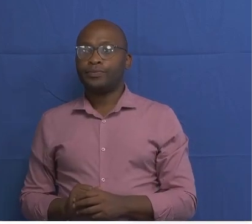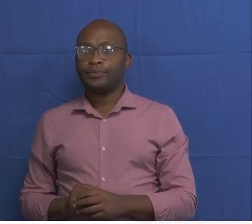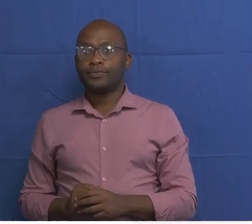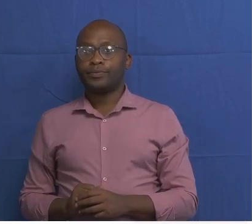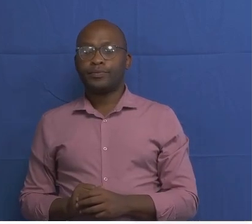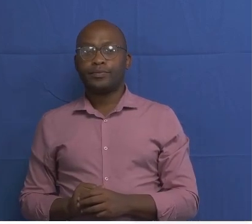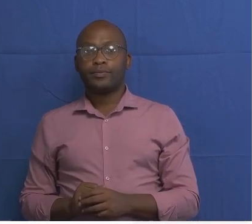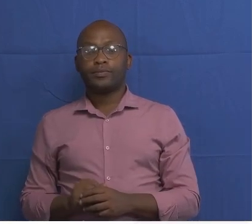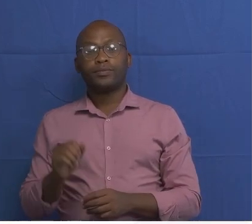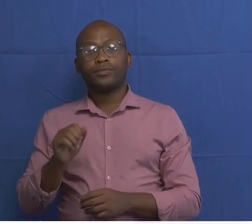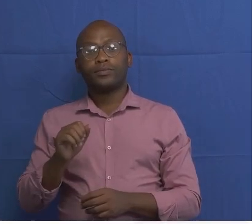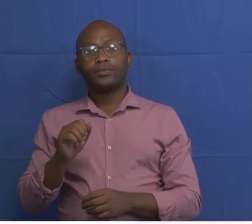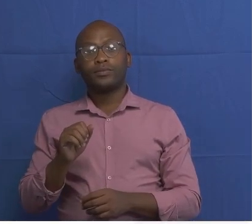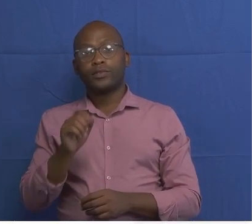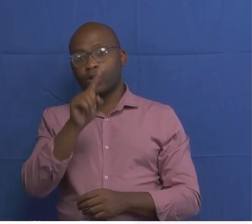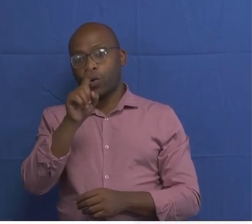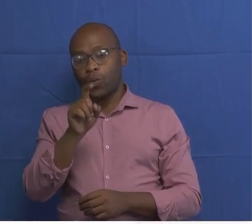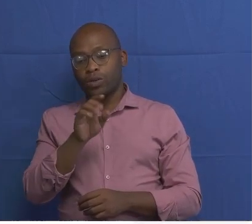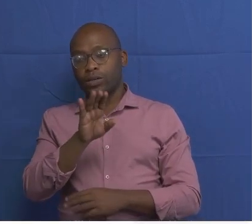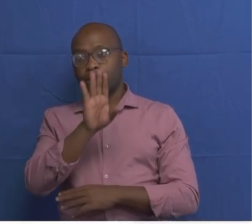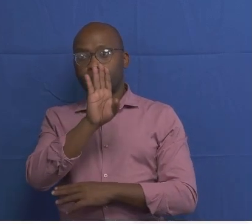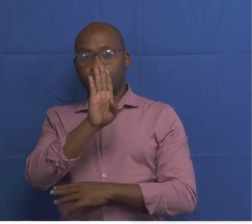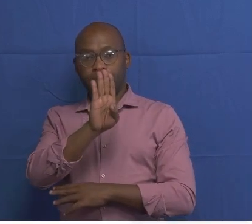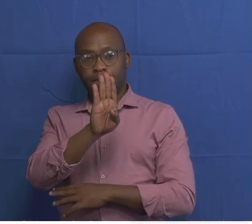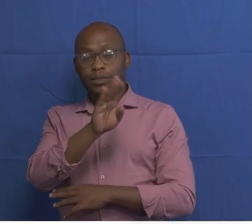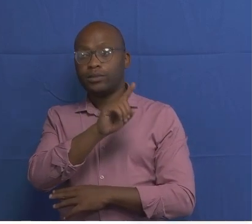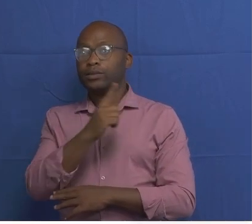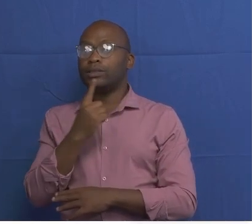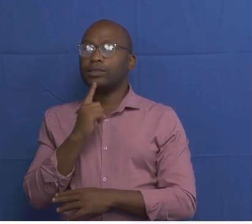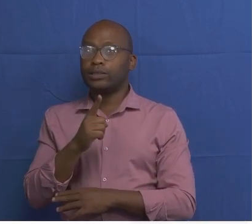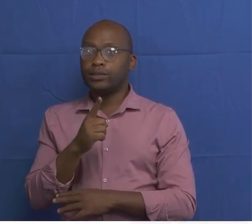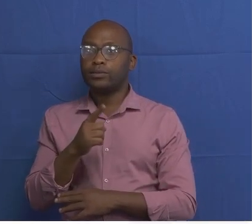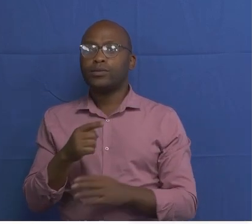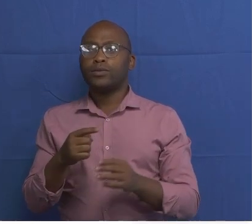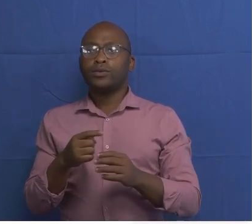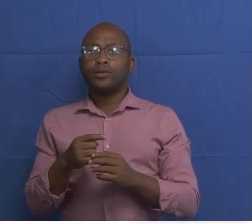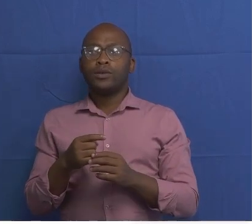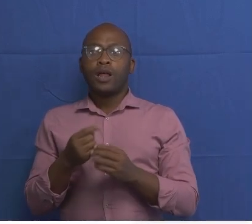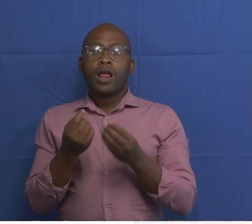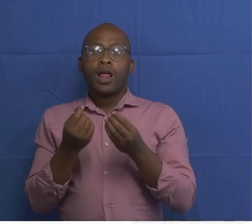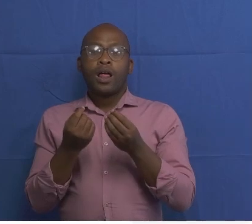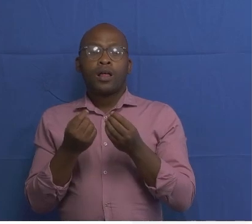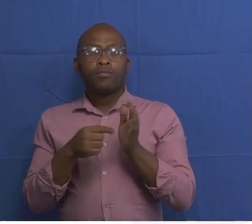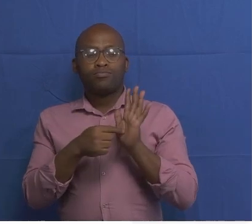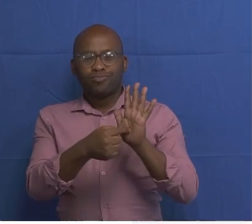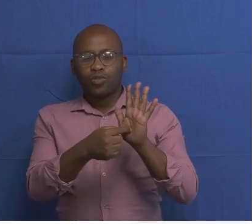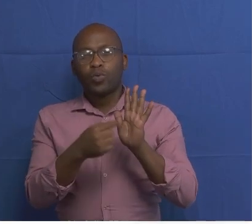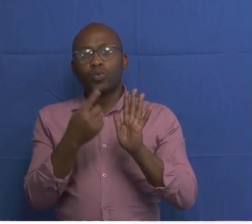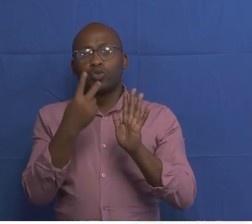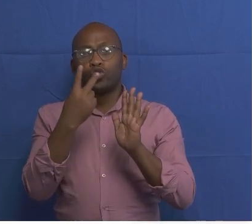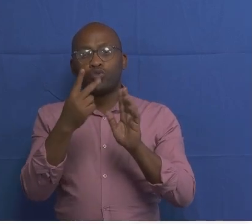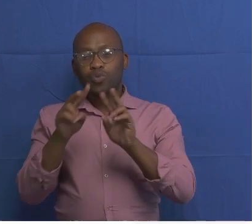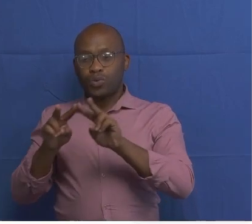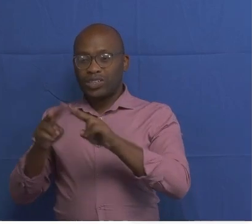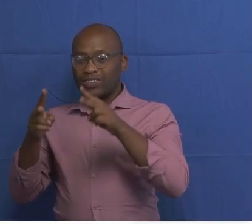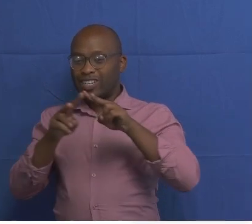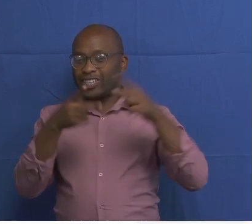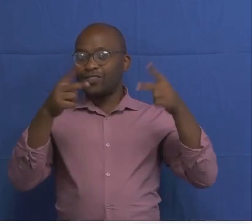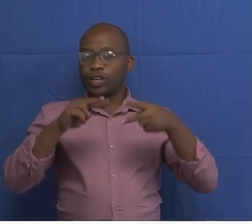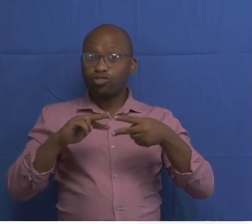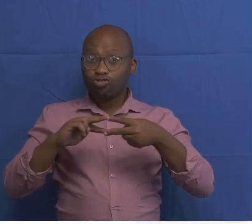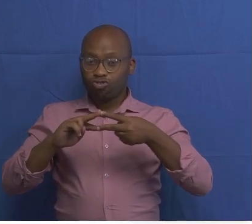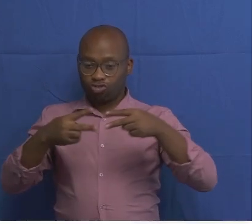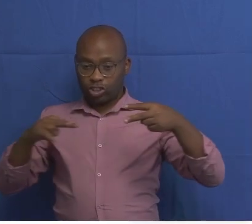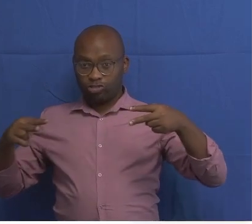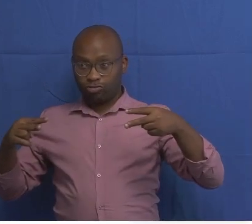B, write down the relevant letter that shows 2 alleles for different genes. Now again, we go back